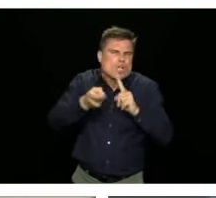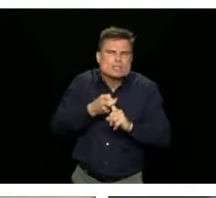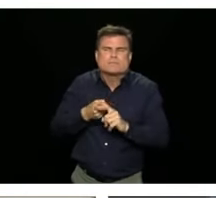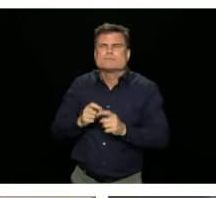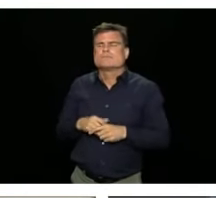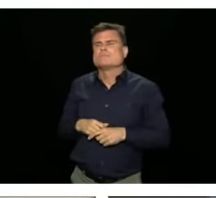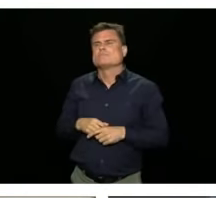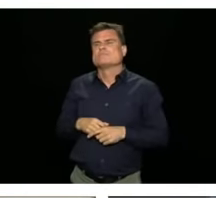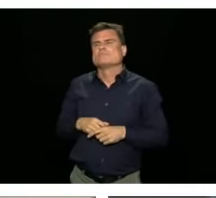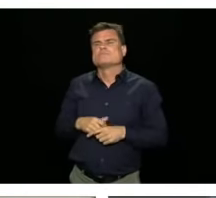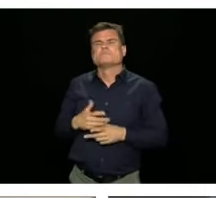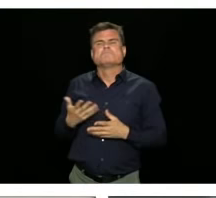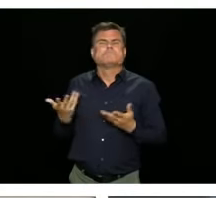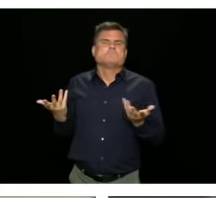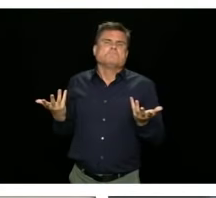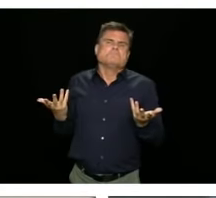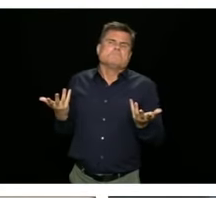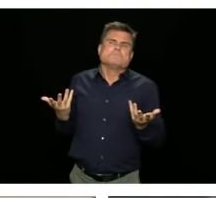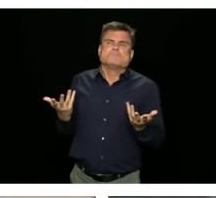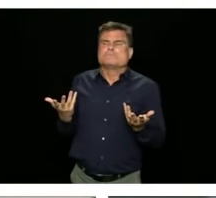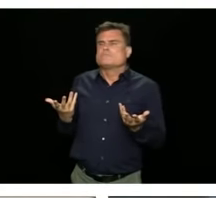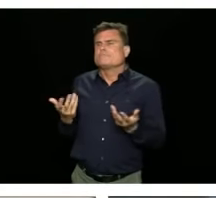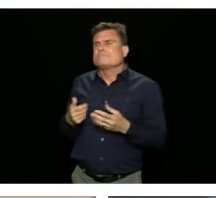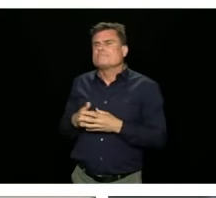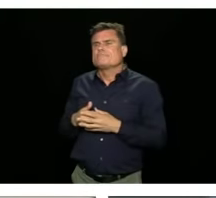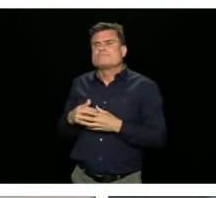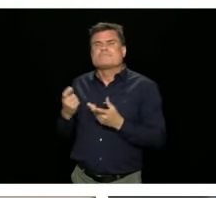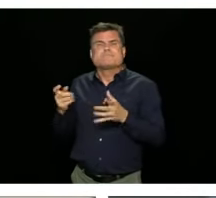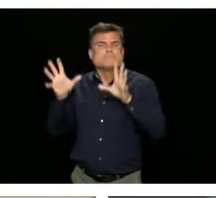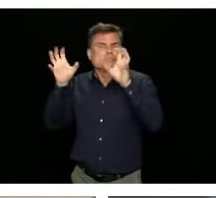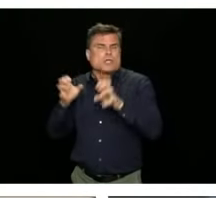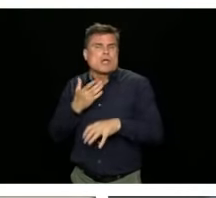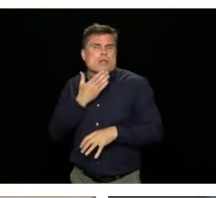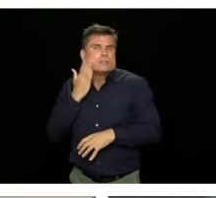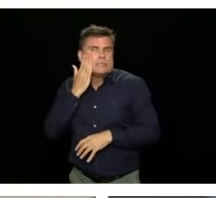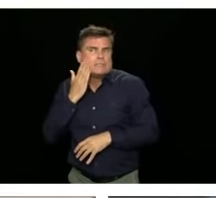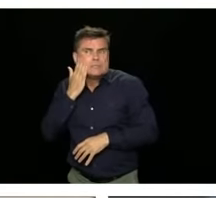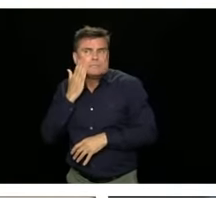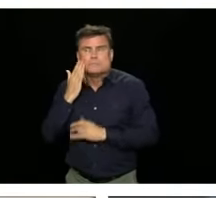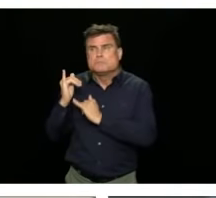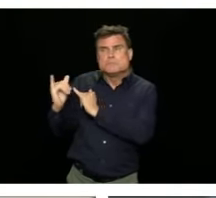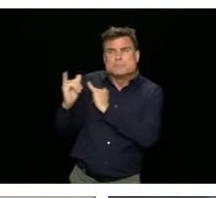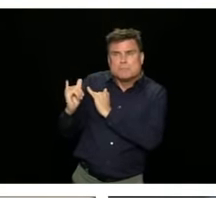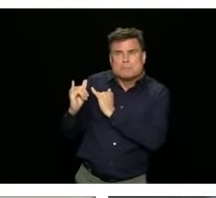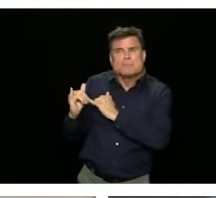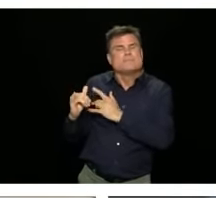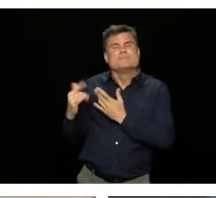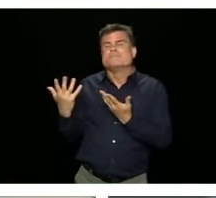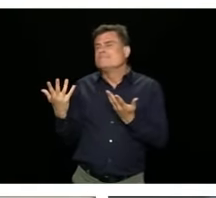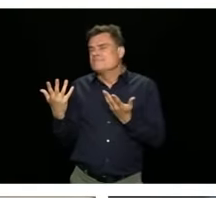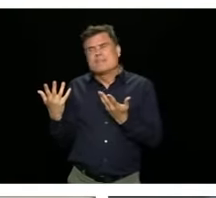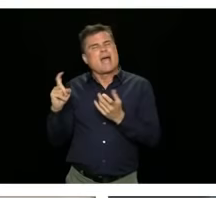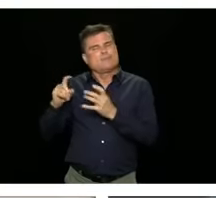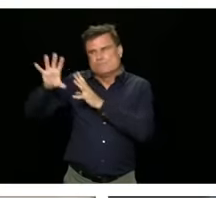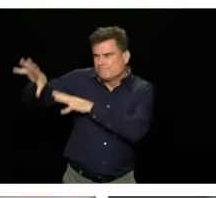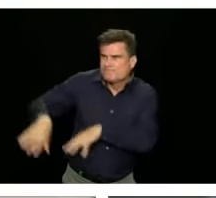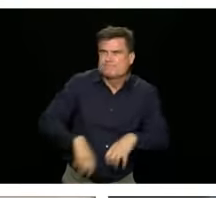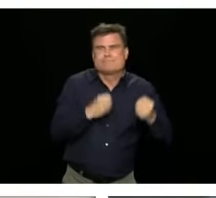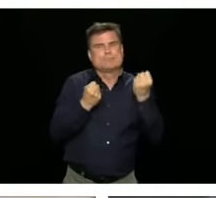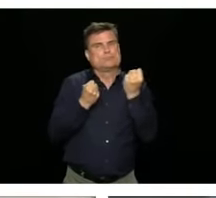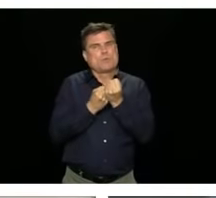Black community, people in Indigenous communities. We have to do more as well because anti-Black racism is real